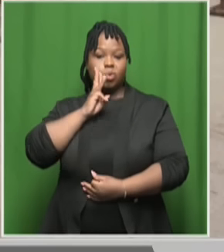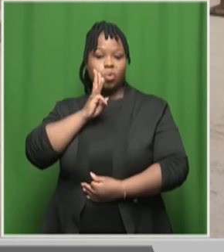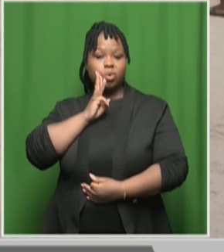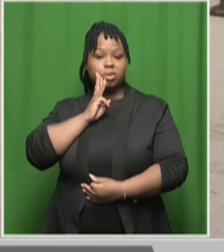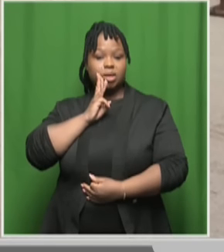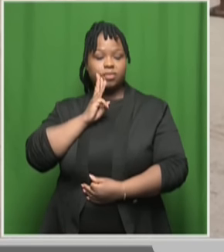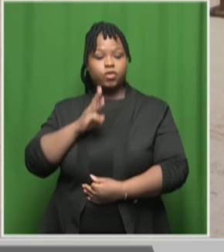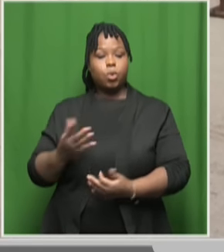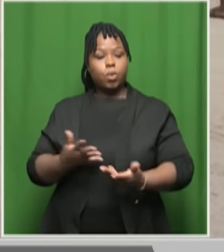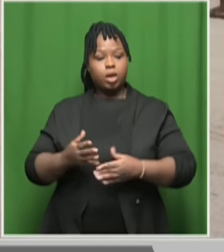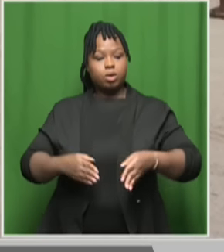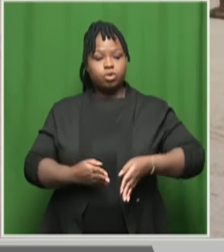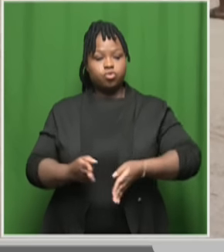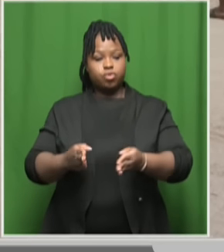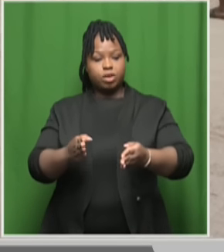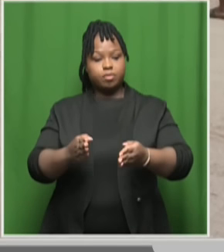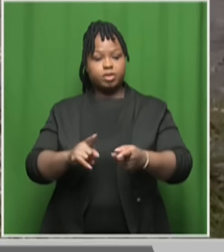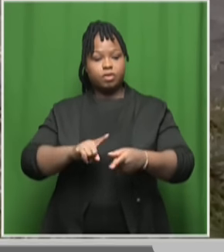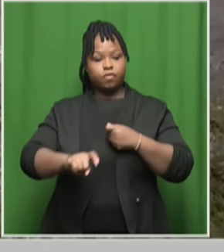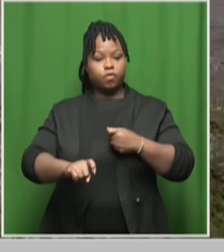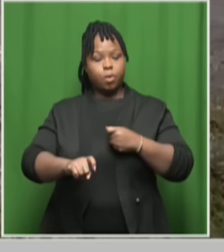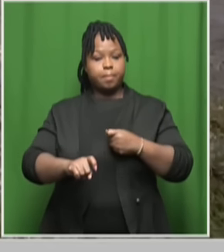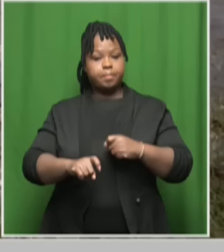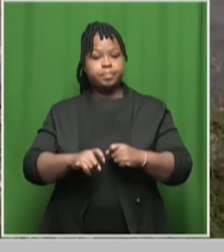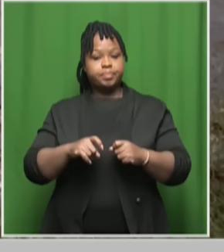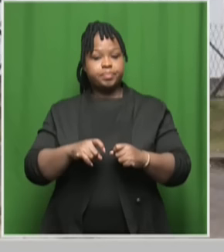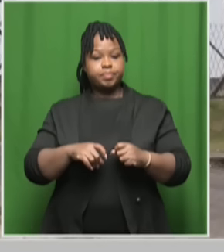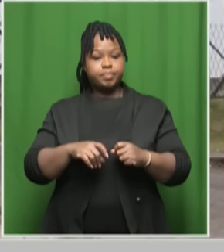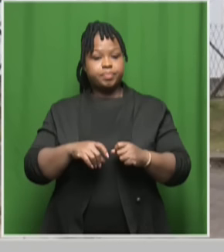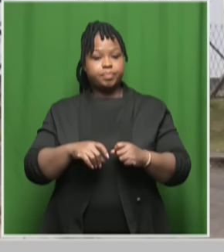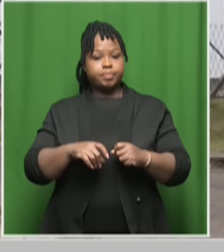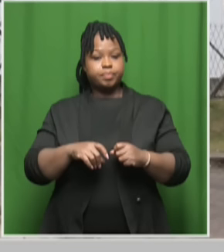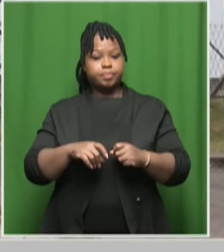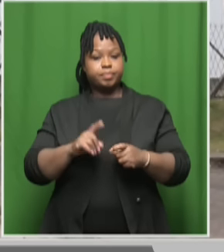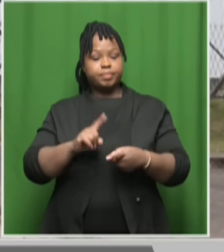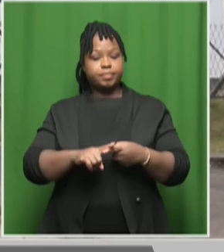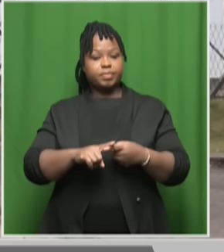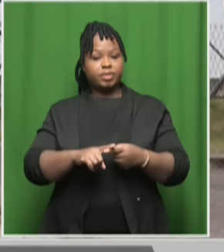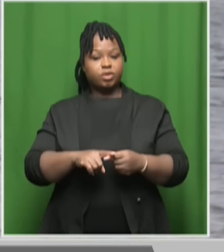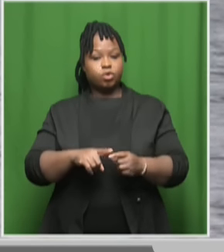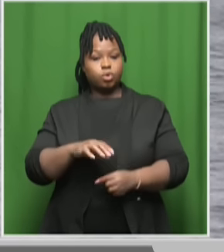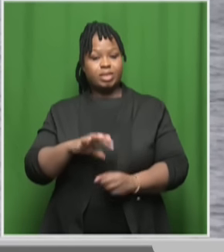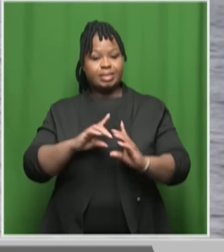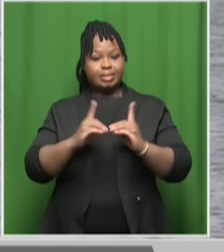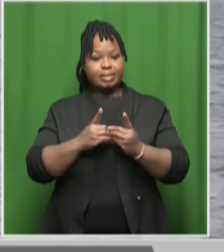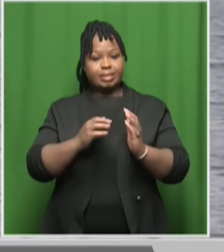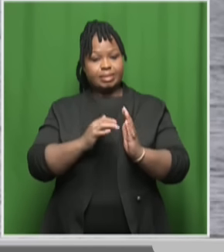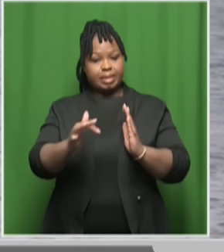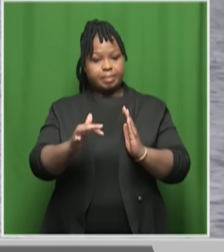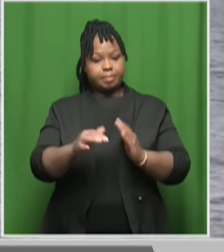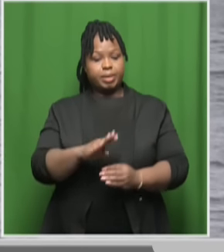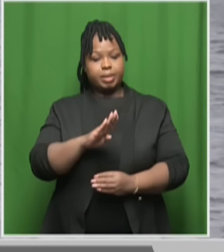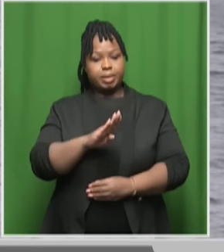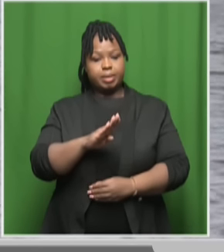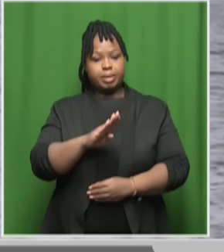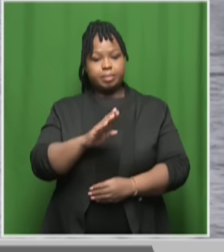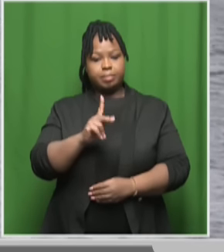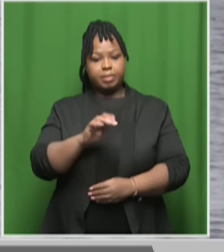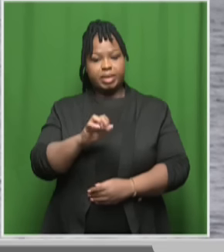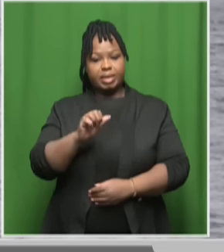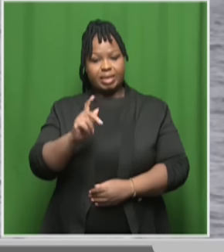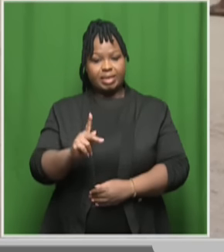on a river system. We pump from a weir. We also have an in-channel dam, which is the Glebe Dam, and